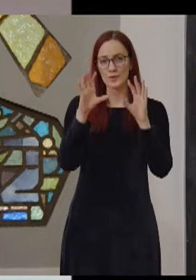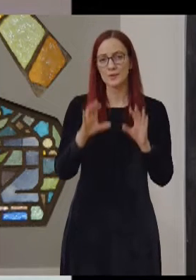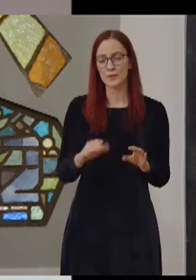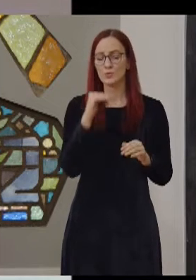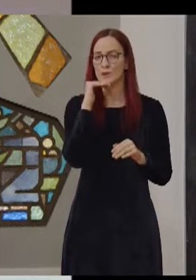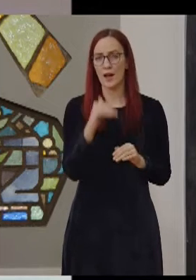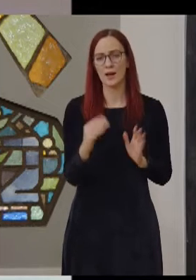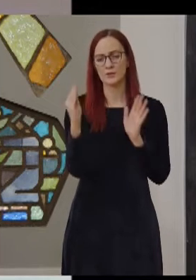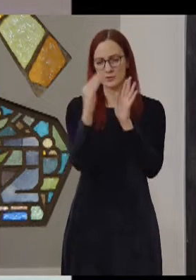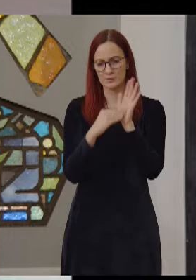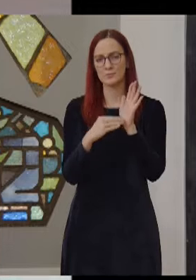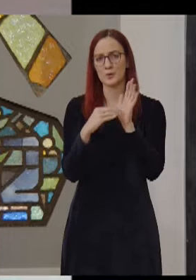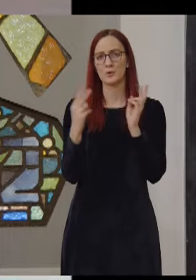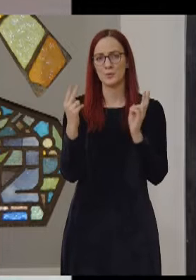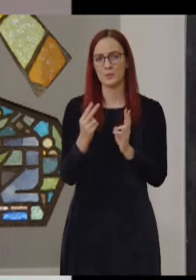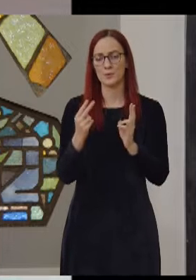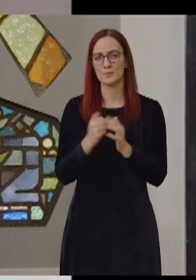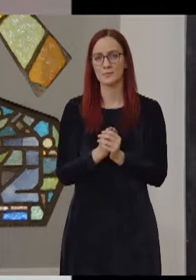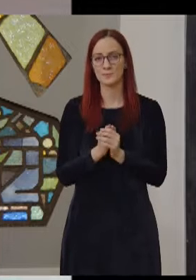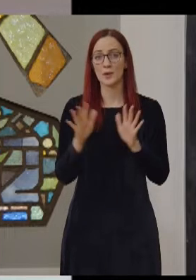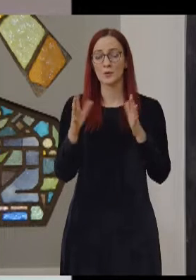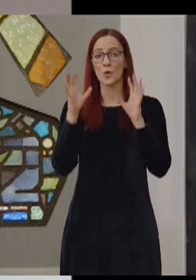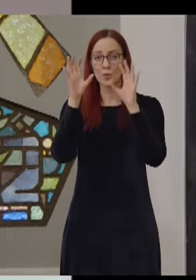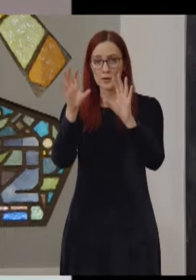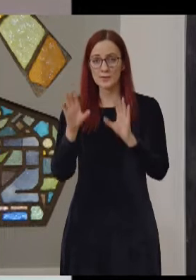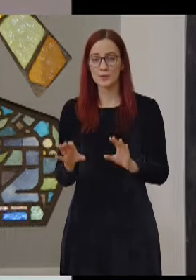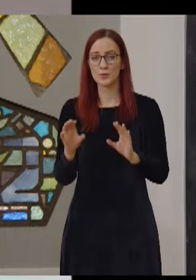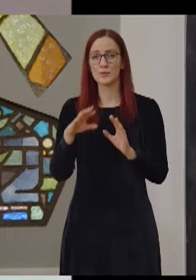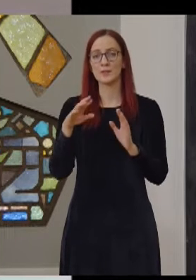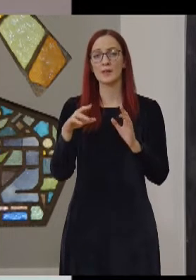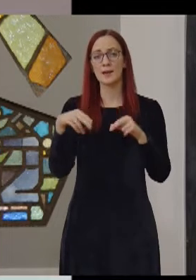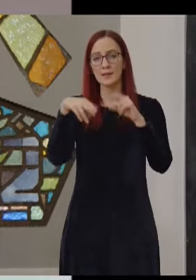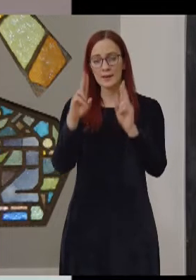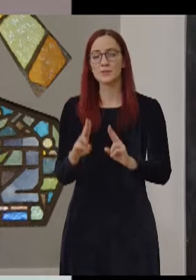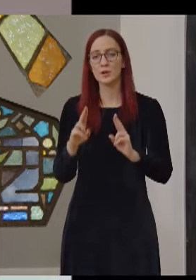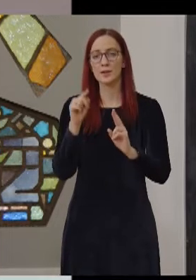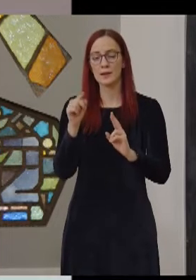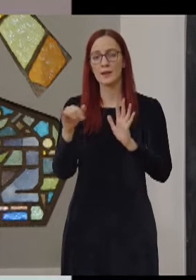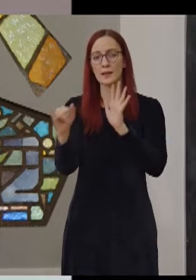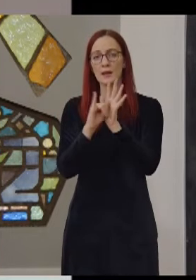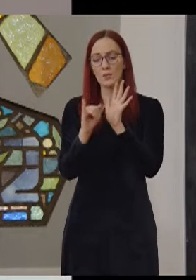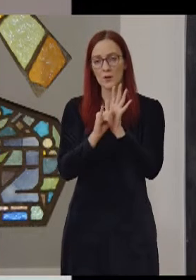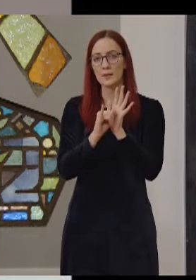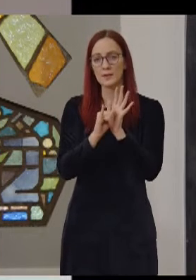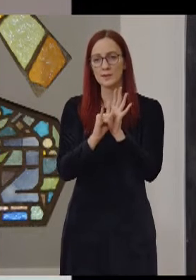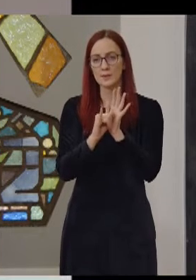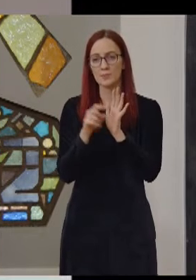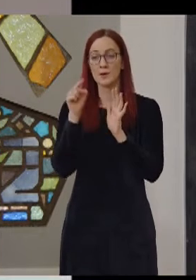national identity should be explained by the Constitution.